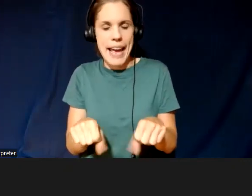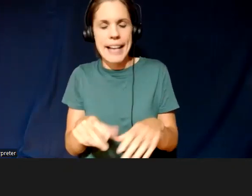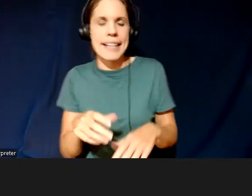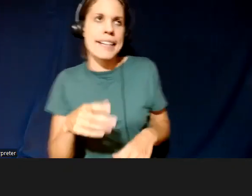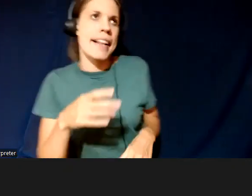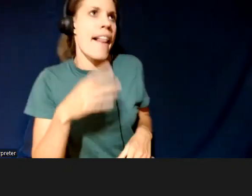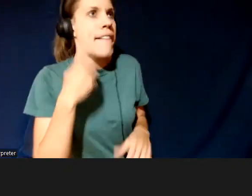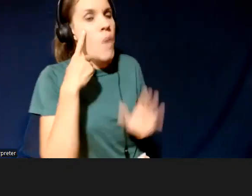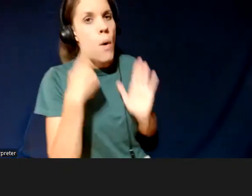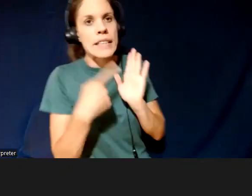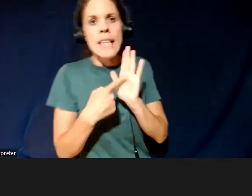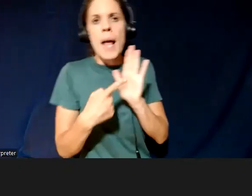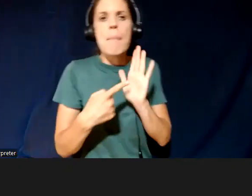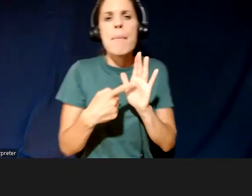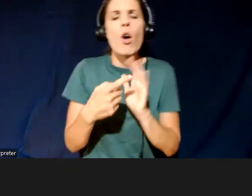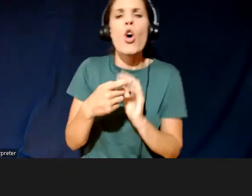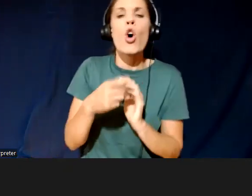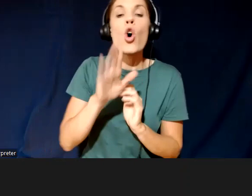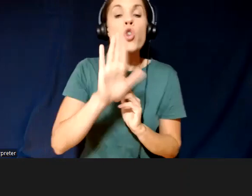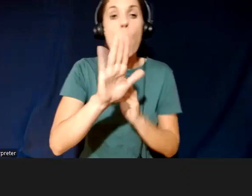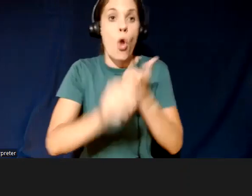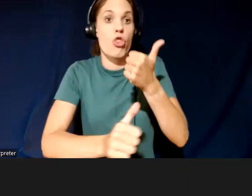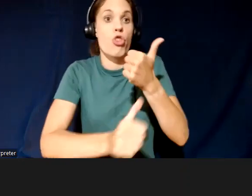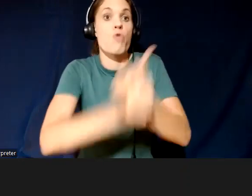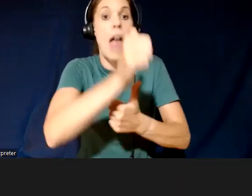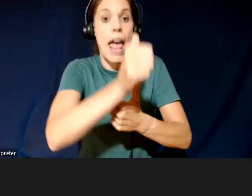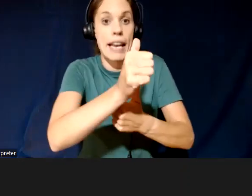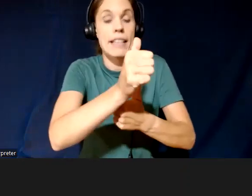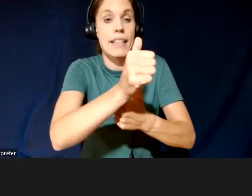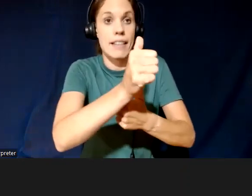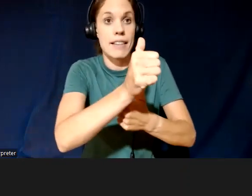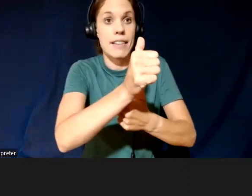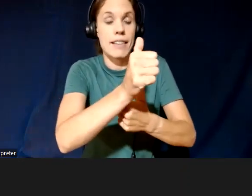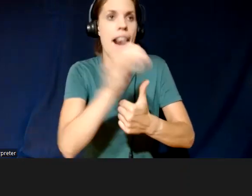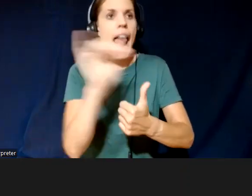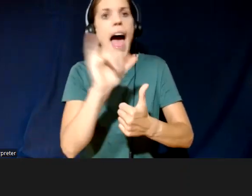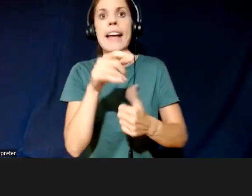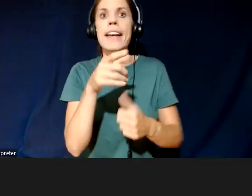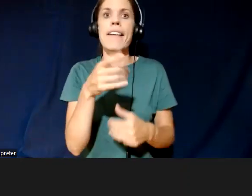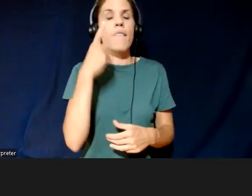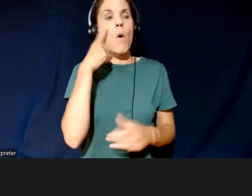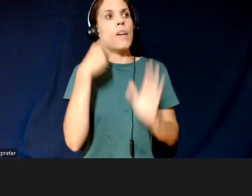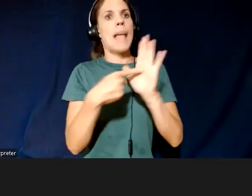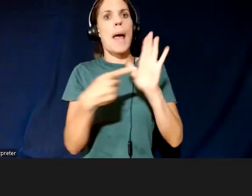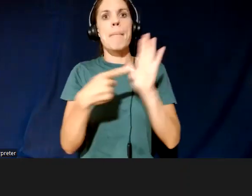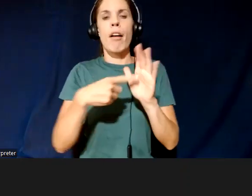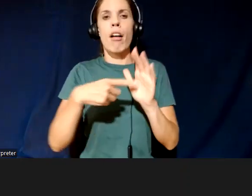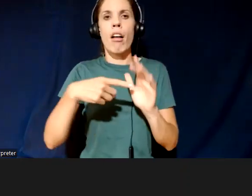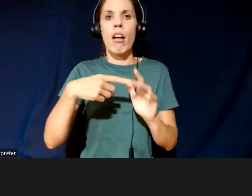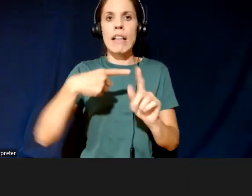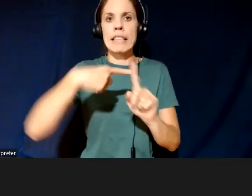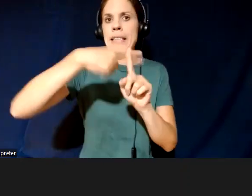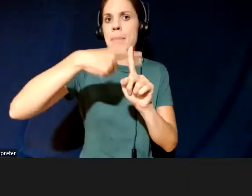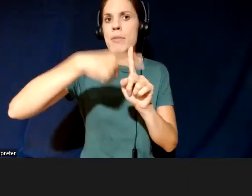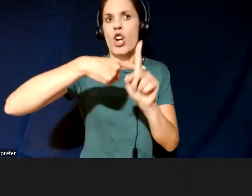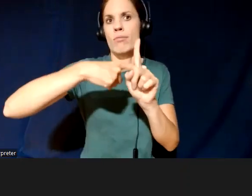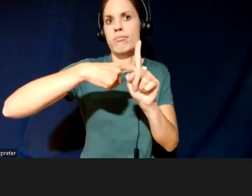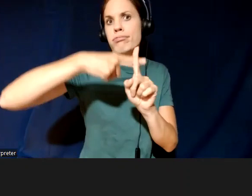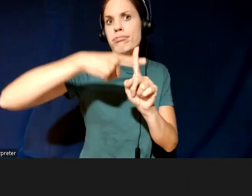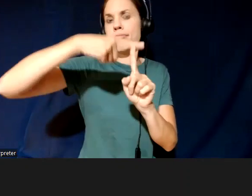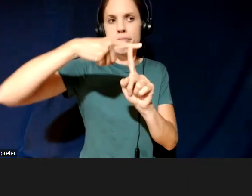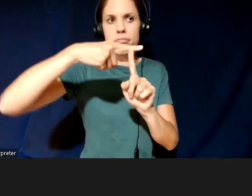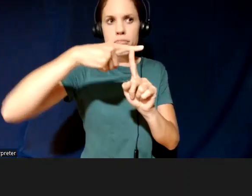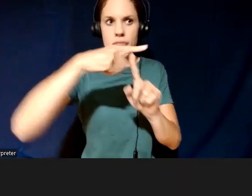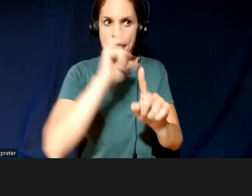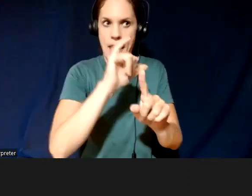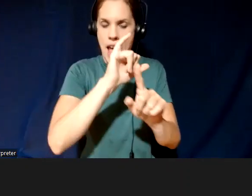interest is. It's pretty solidly linked to climate change. But that being said, understanding the species' adaptive